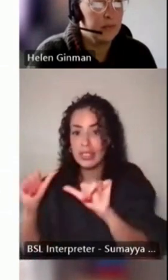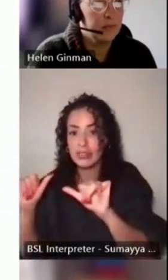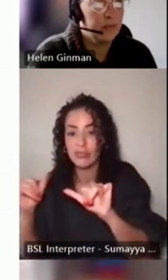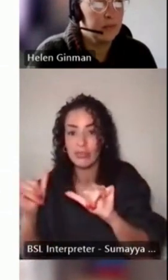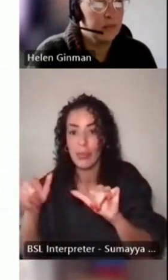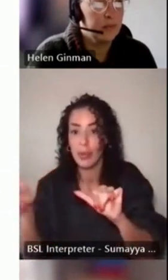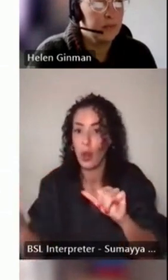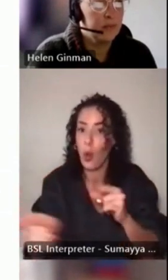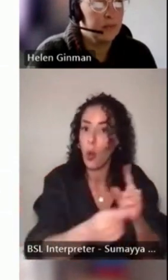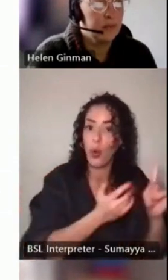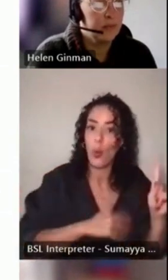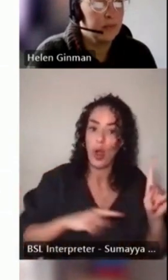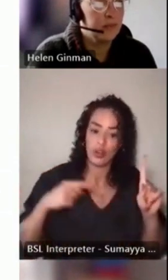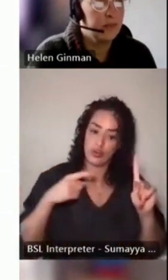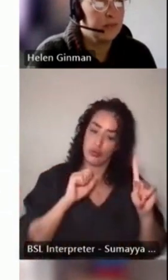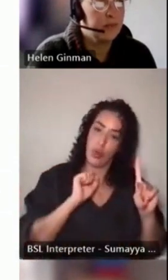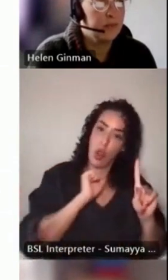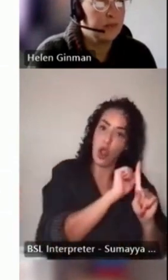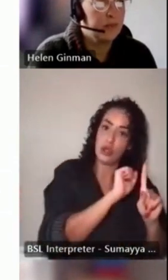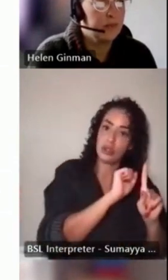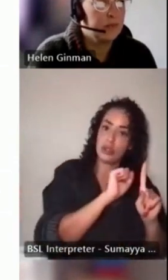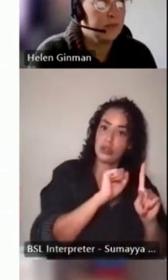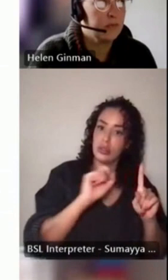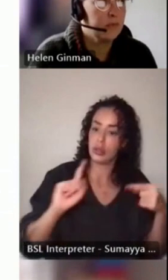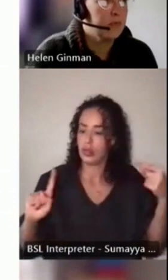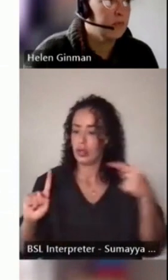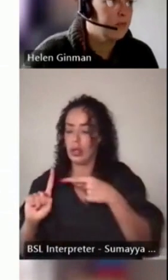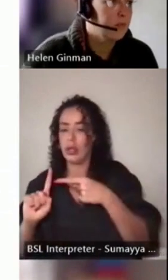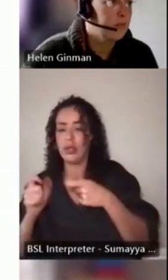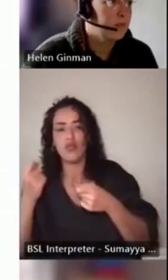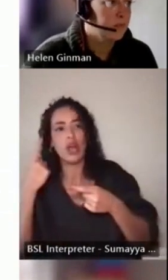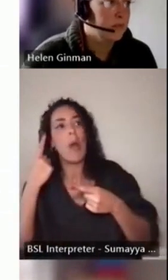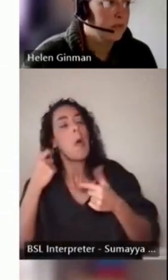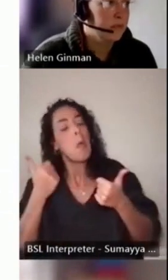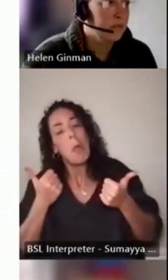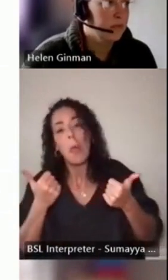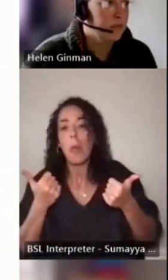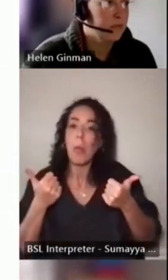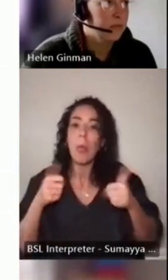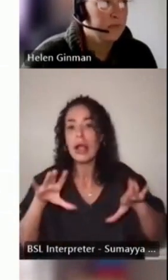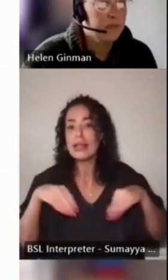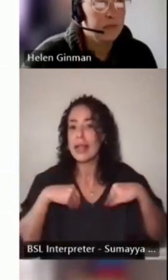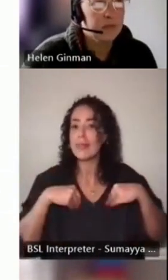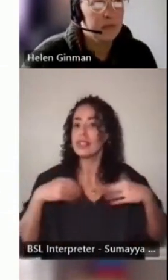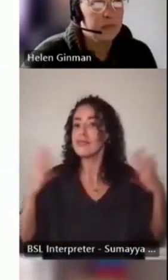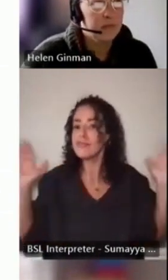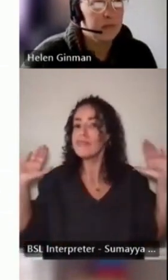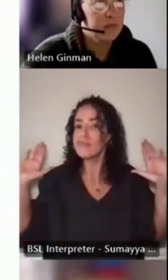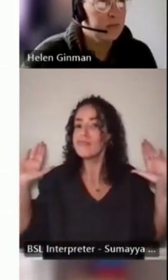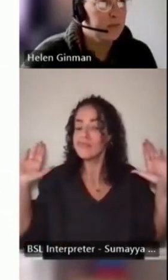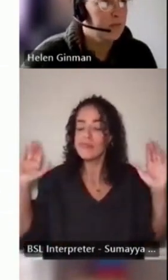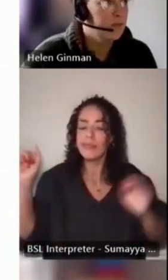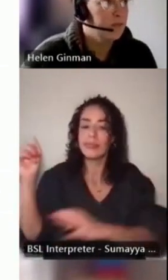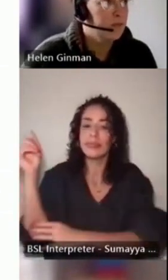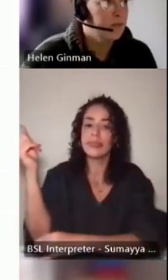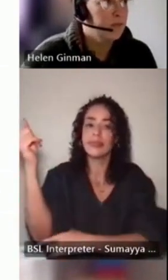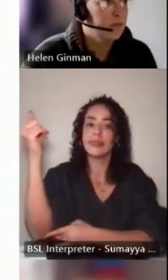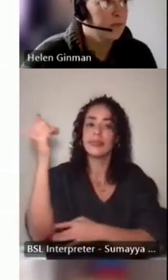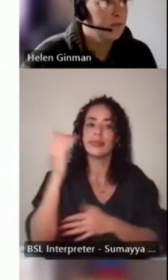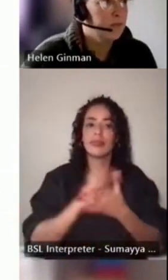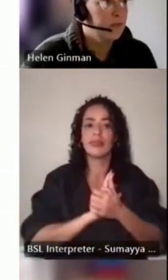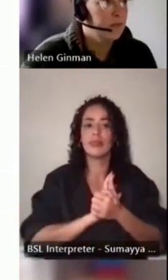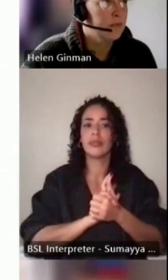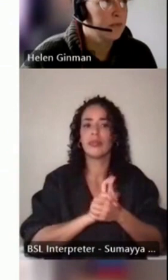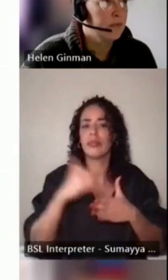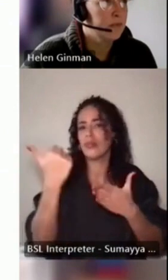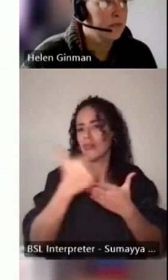it Sarah's way, and actually Alex is sort of not too bothered and he's quite happy to accommodate. Yeah, so some really